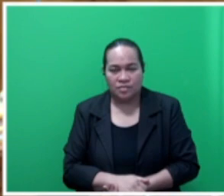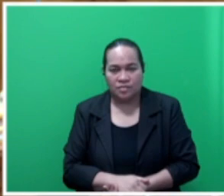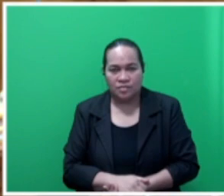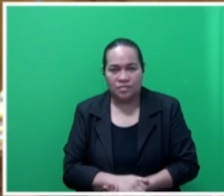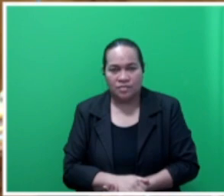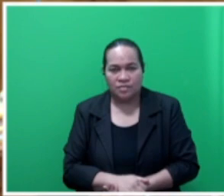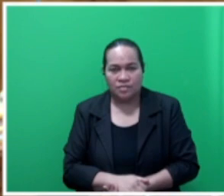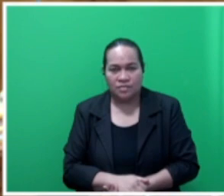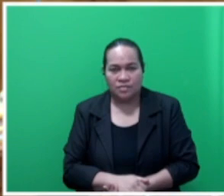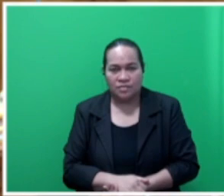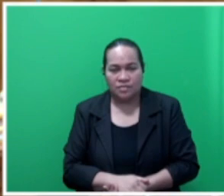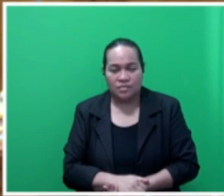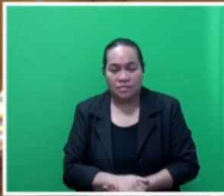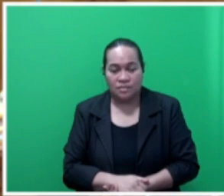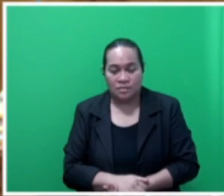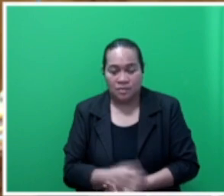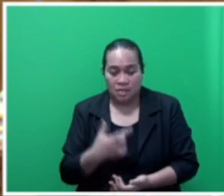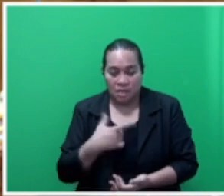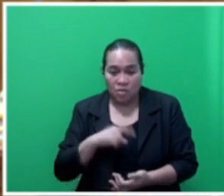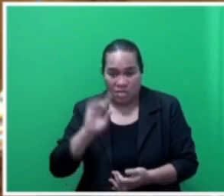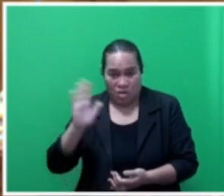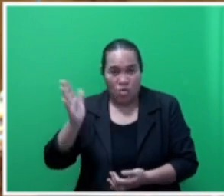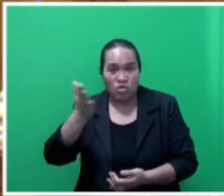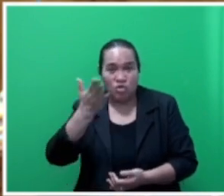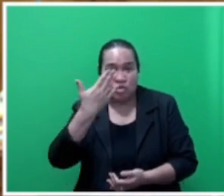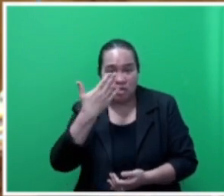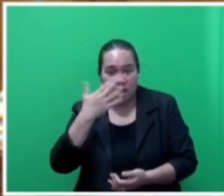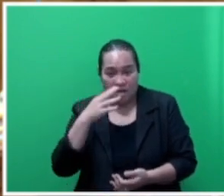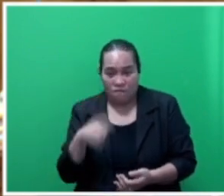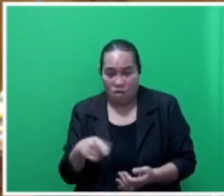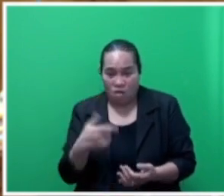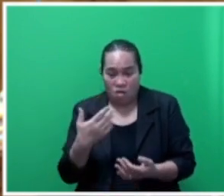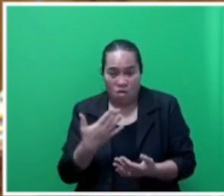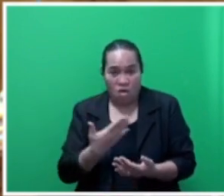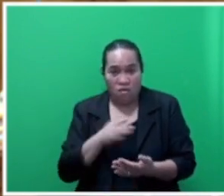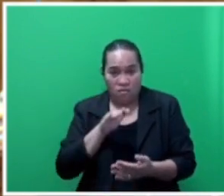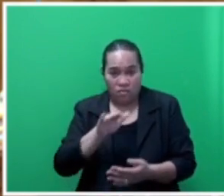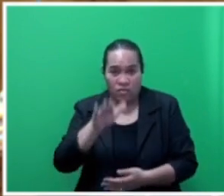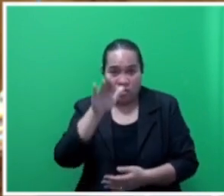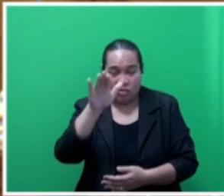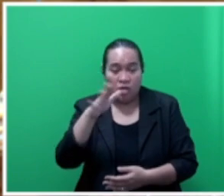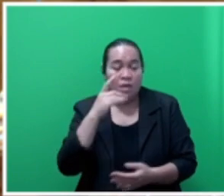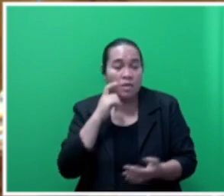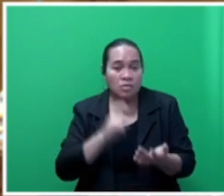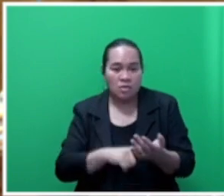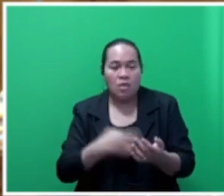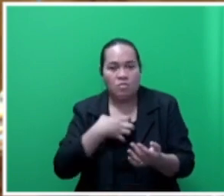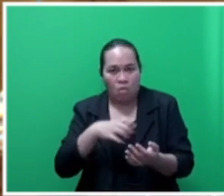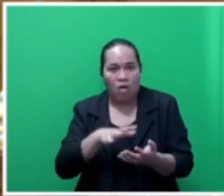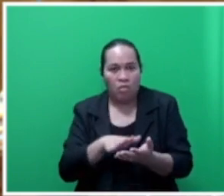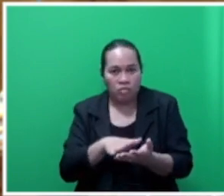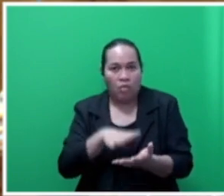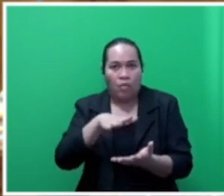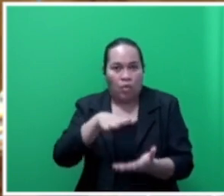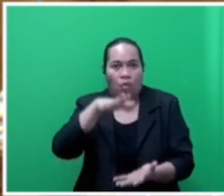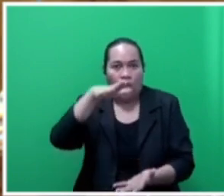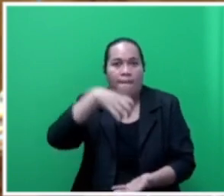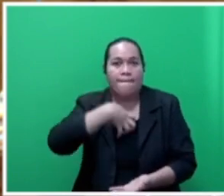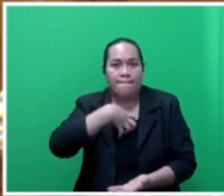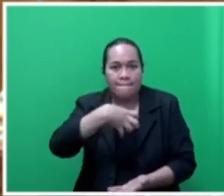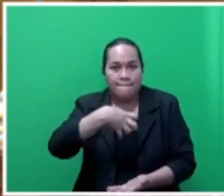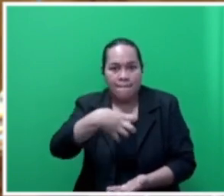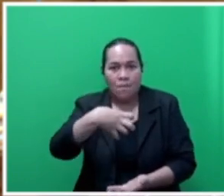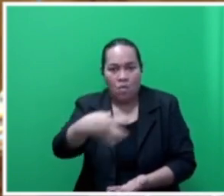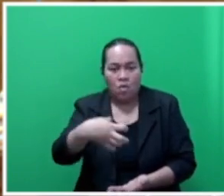The impending consequences of additional government outlays in the future would raise the debt levels even further. With the